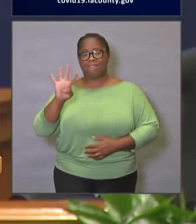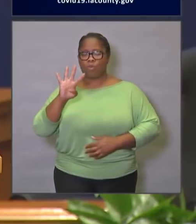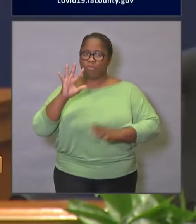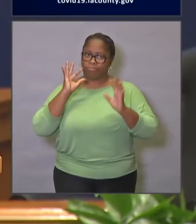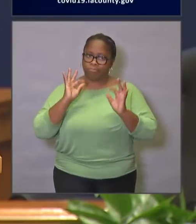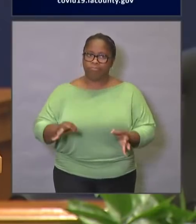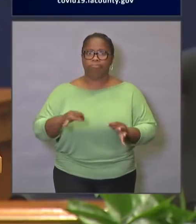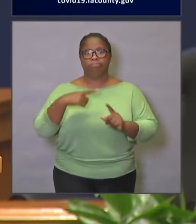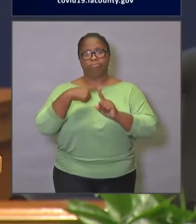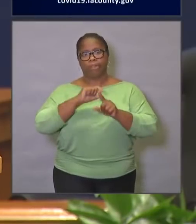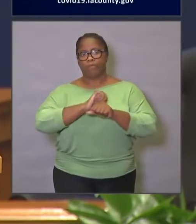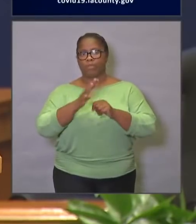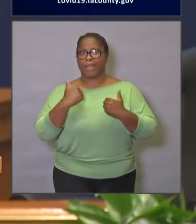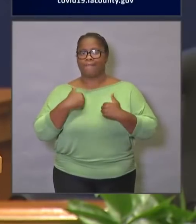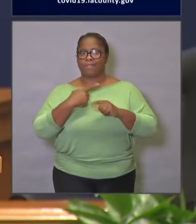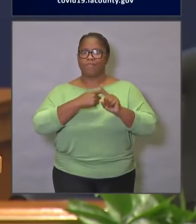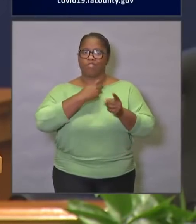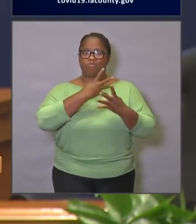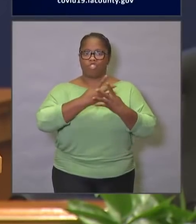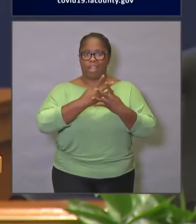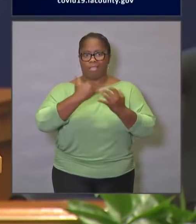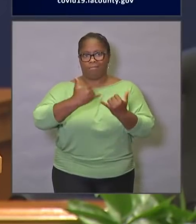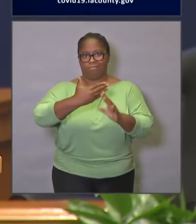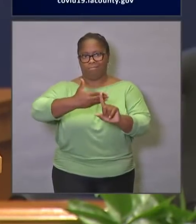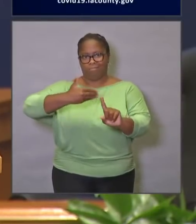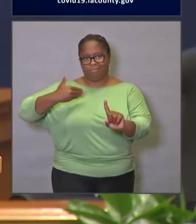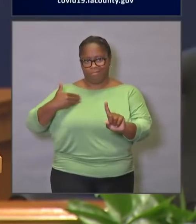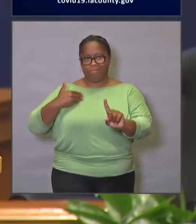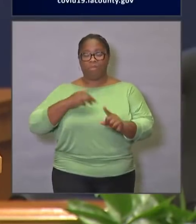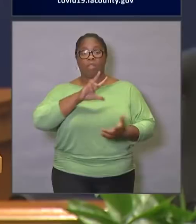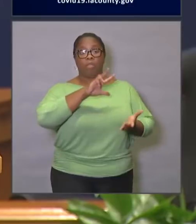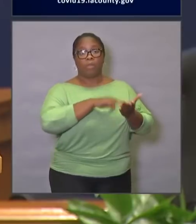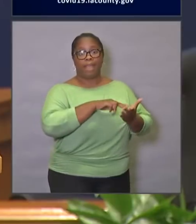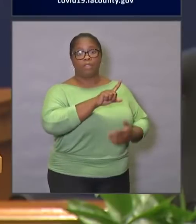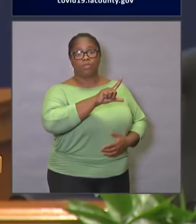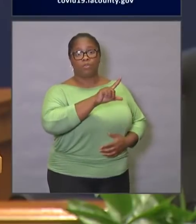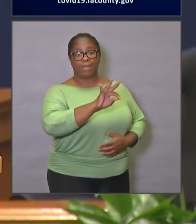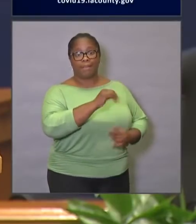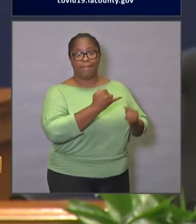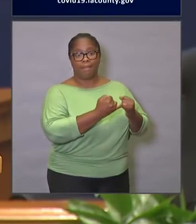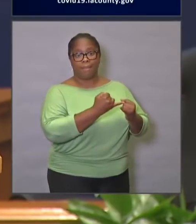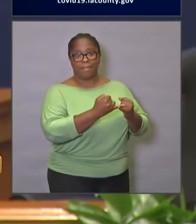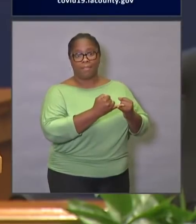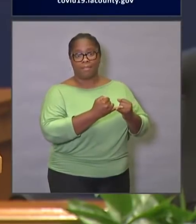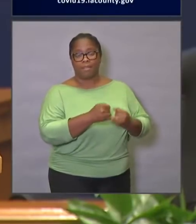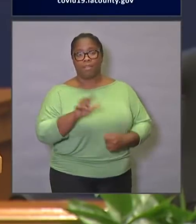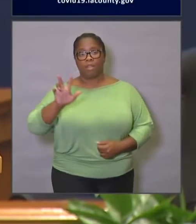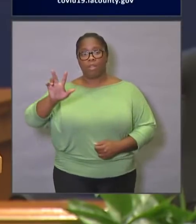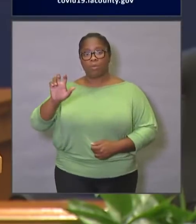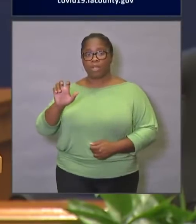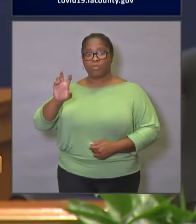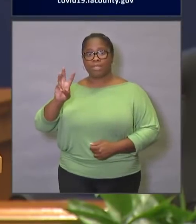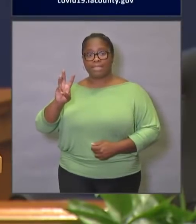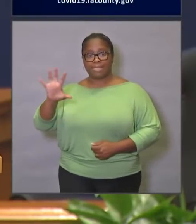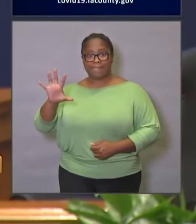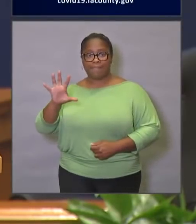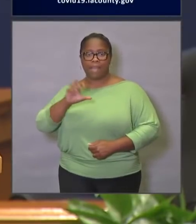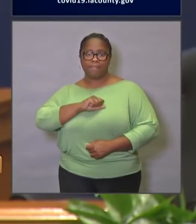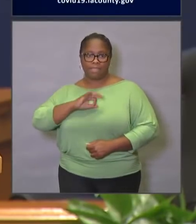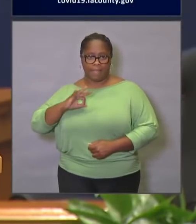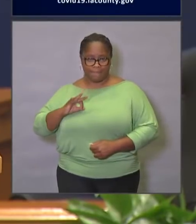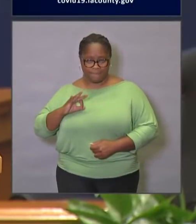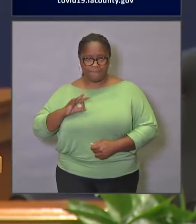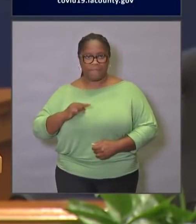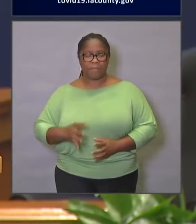point in jail facilities. 3,029 are among people who are incarcerated, and 365 among